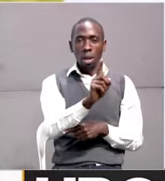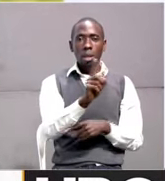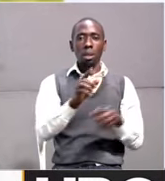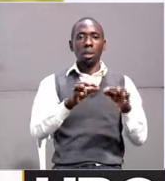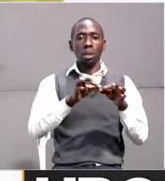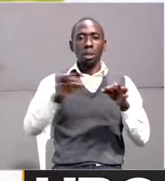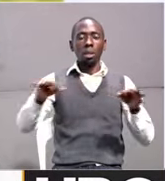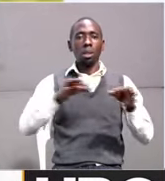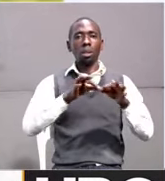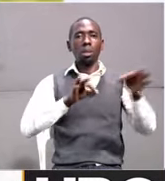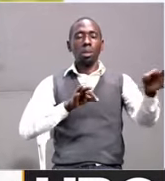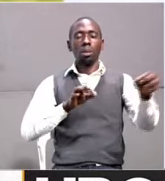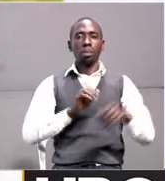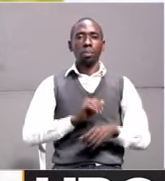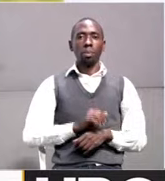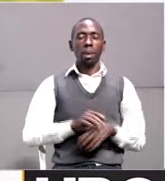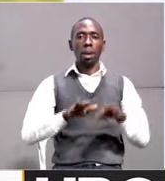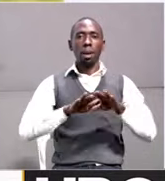I bush clear, remove